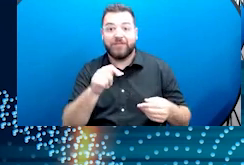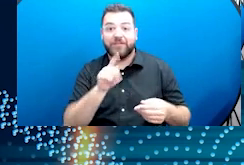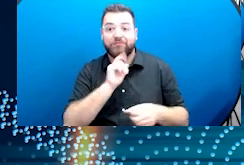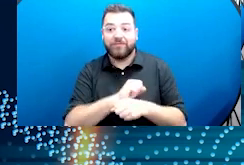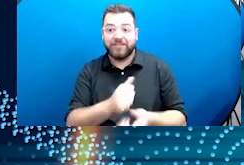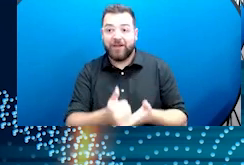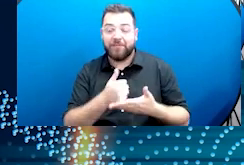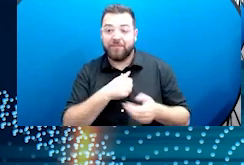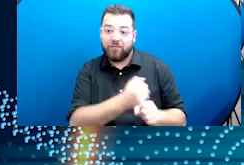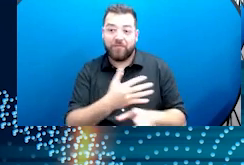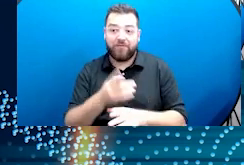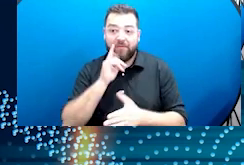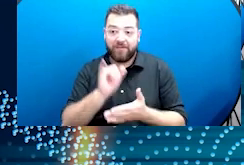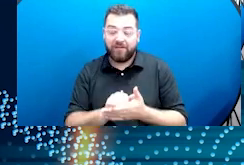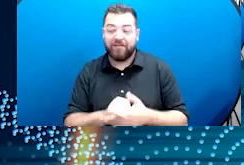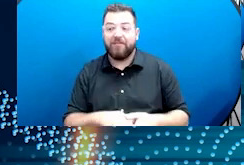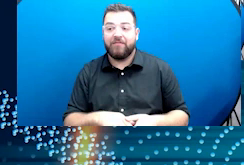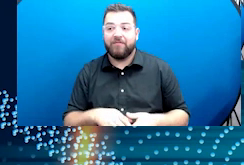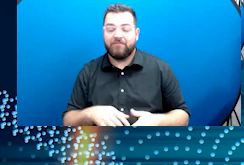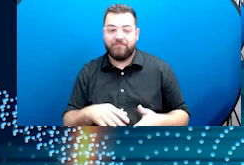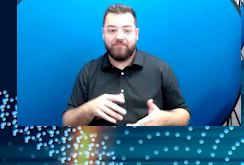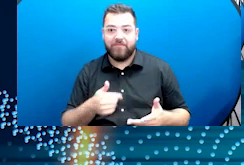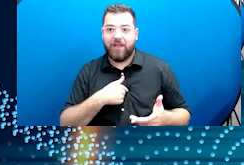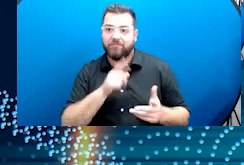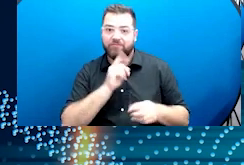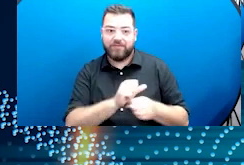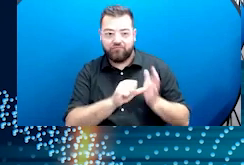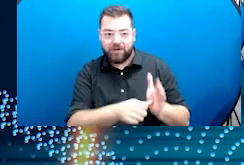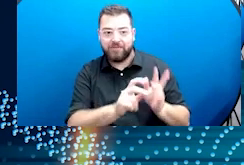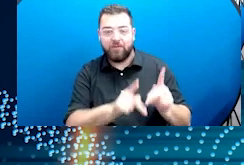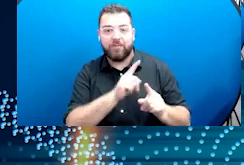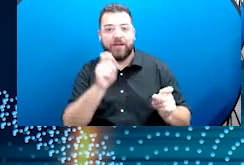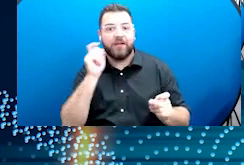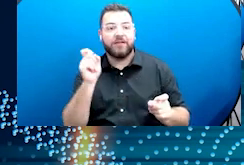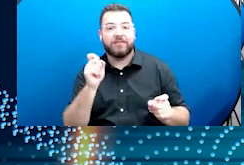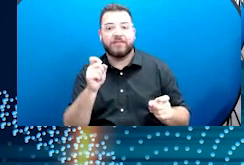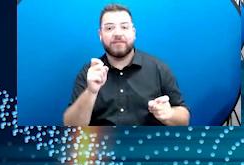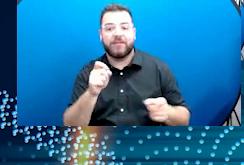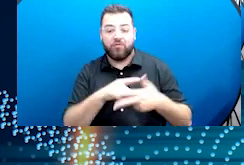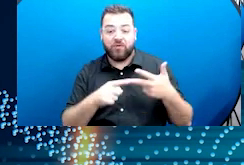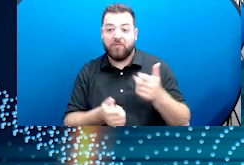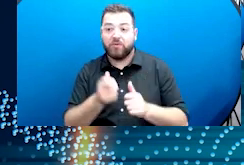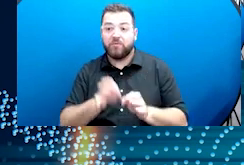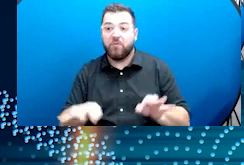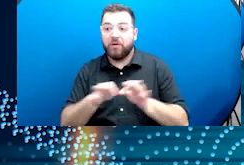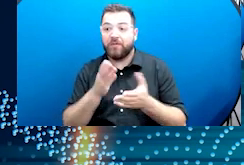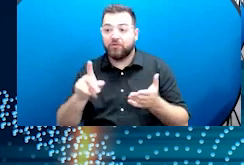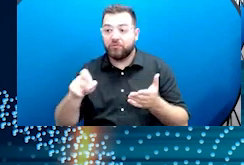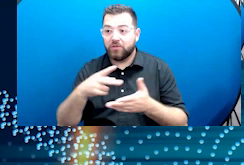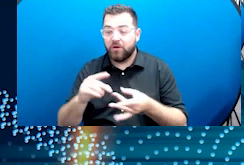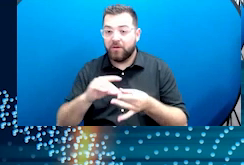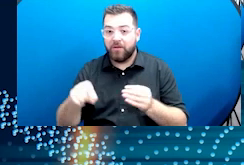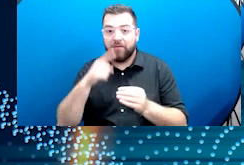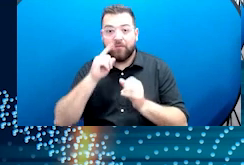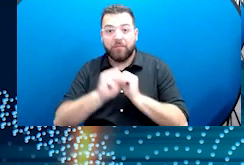also helped me impress somebody because I asked, like, what are the 3 most important things I should be talking about with marketing? And it gave me those 3 steps. And I took those 3 steps